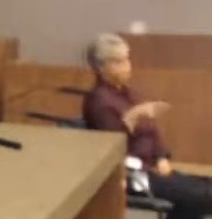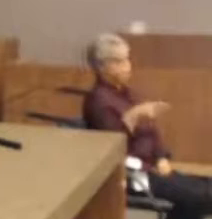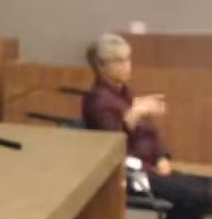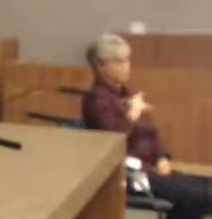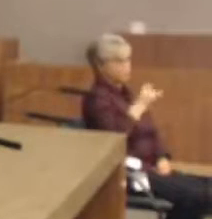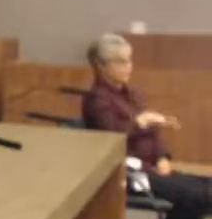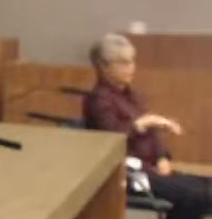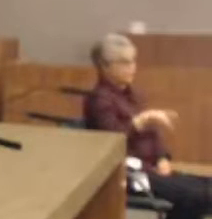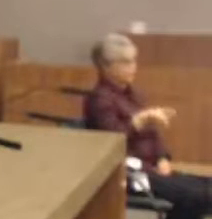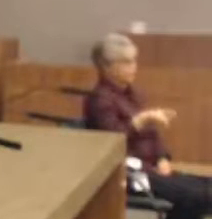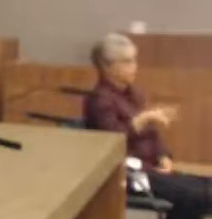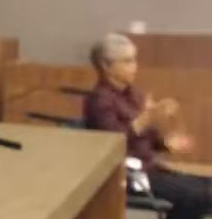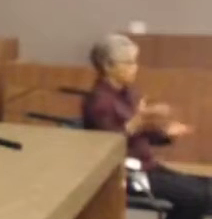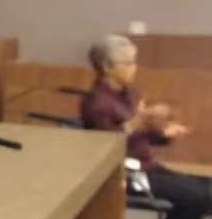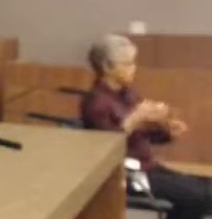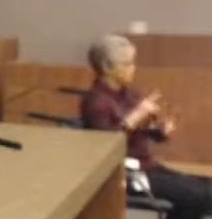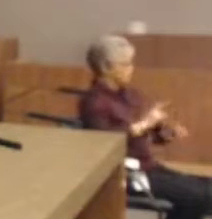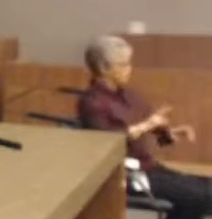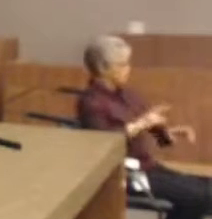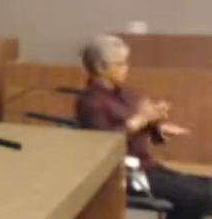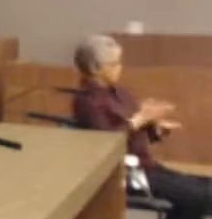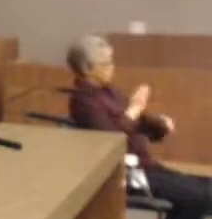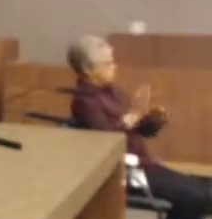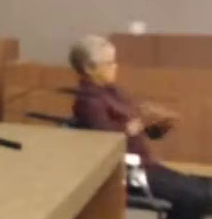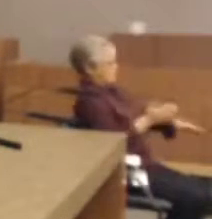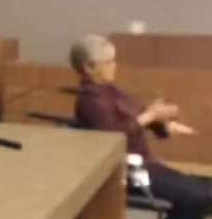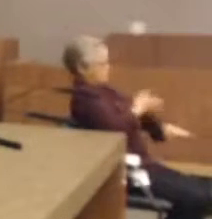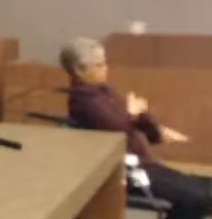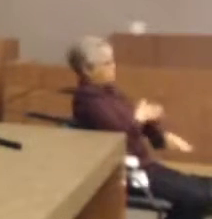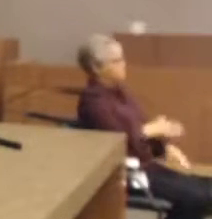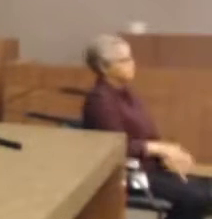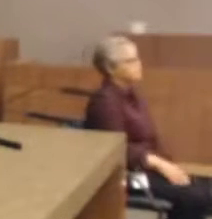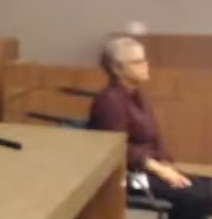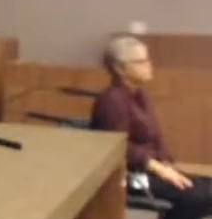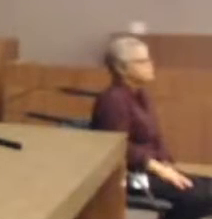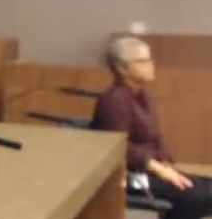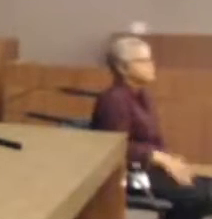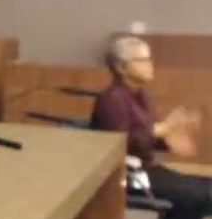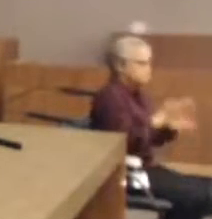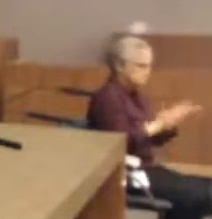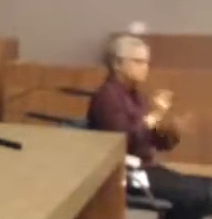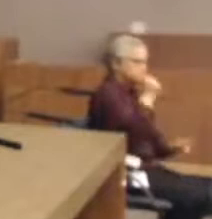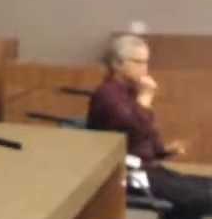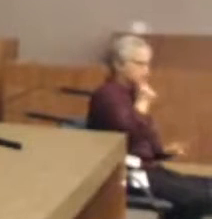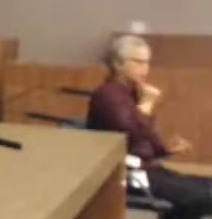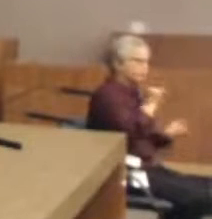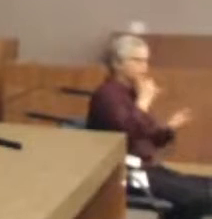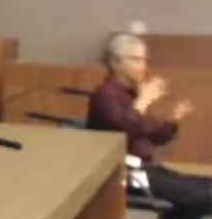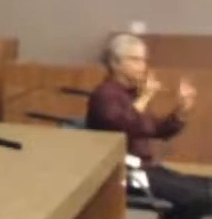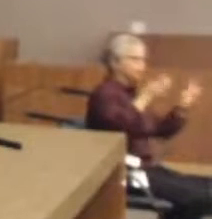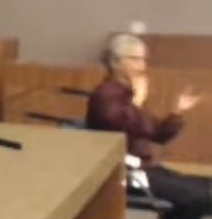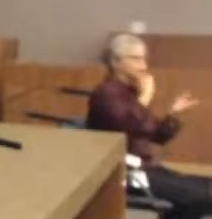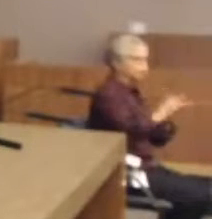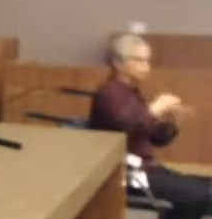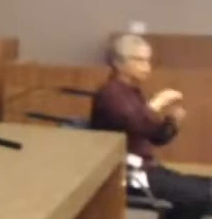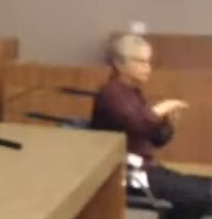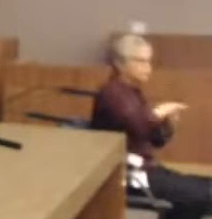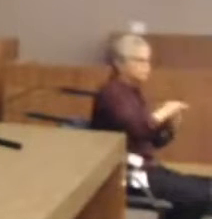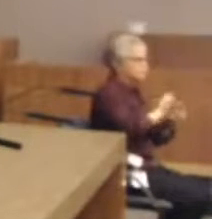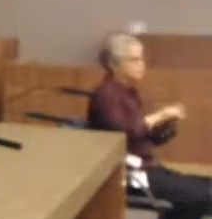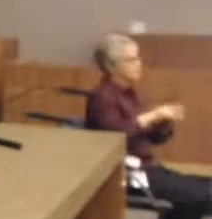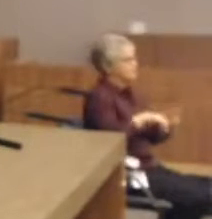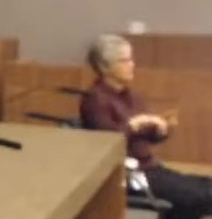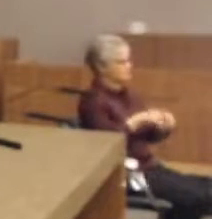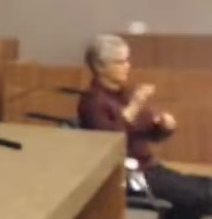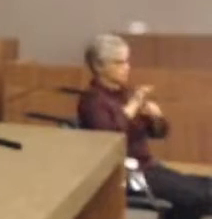So some people can tolerate that good stress, and it actually feeds them. It's the overwhelming stress